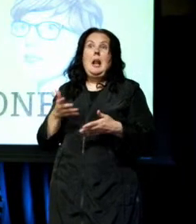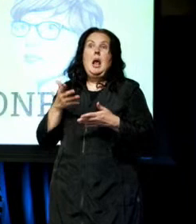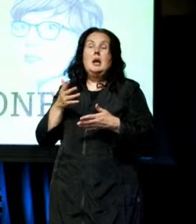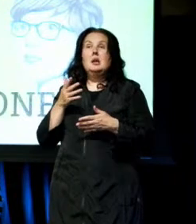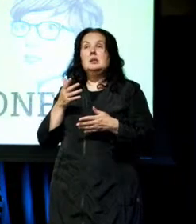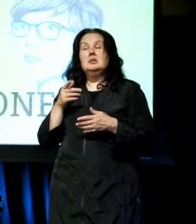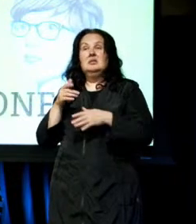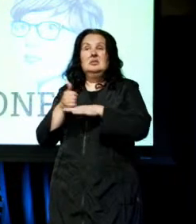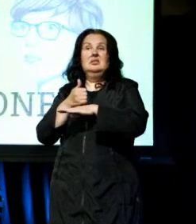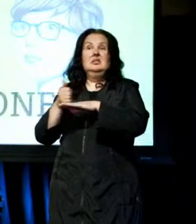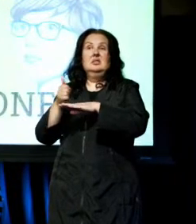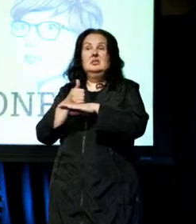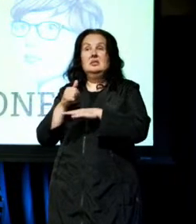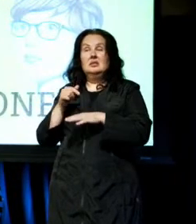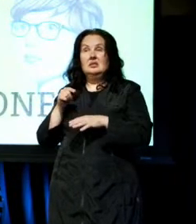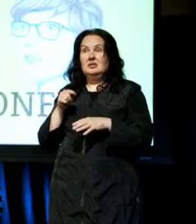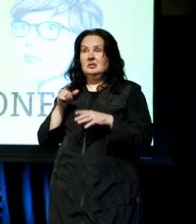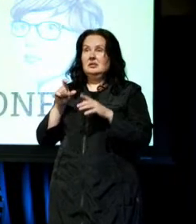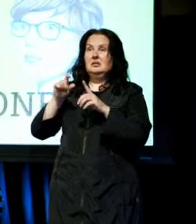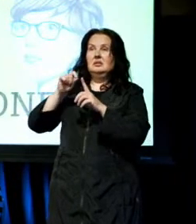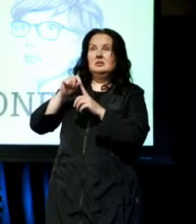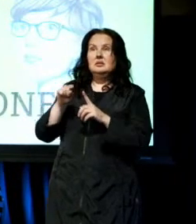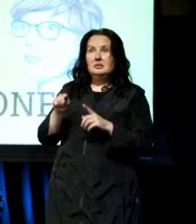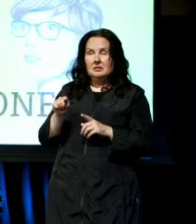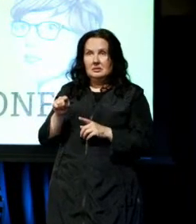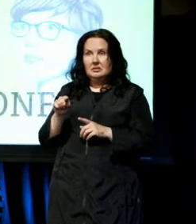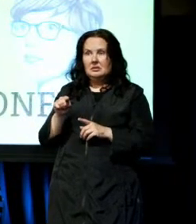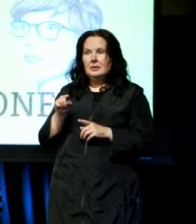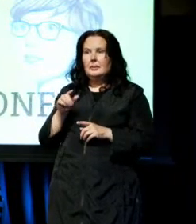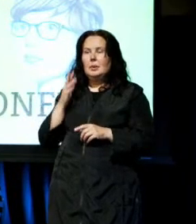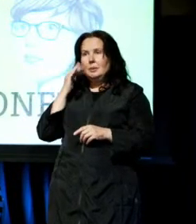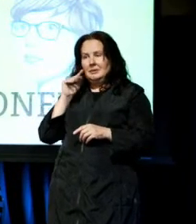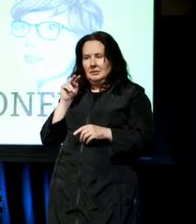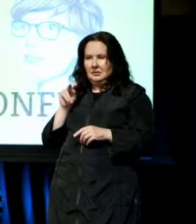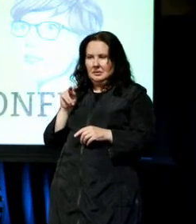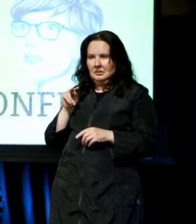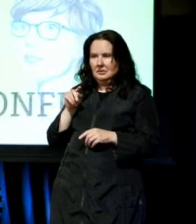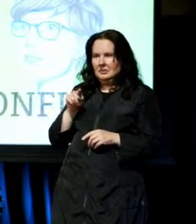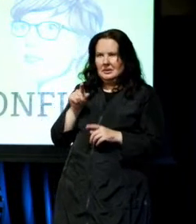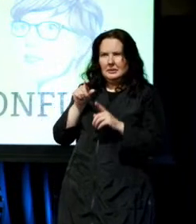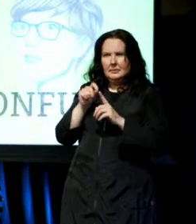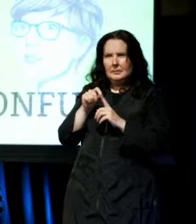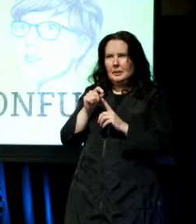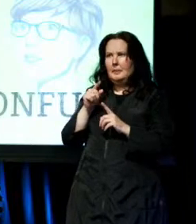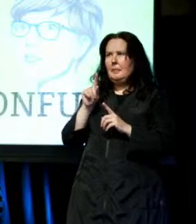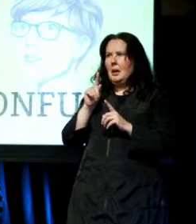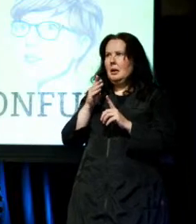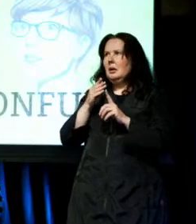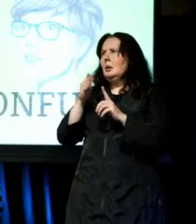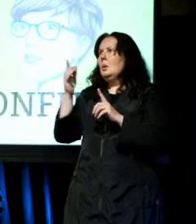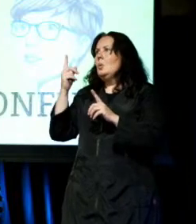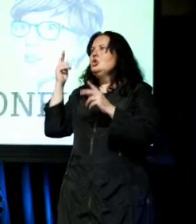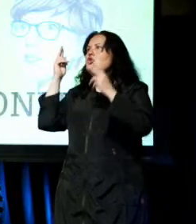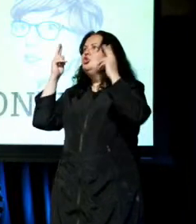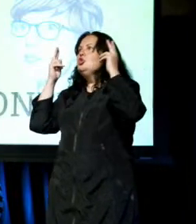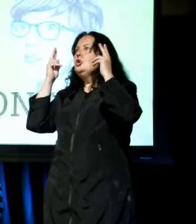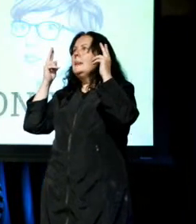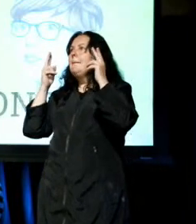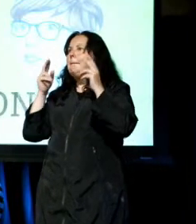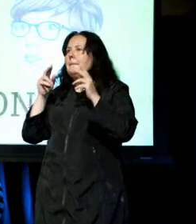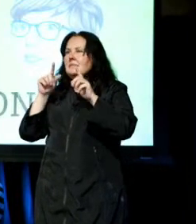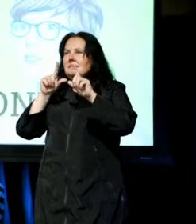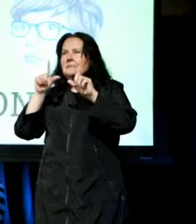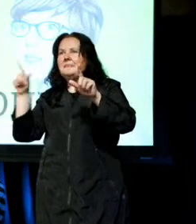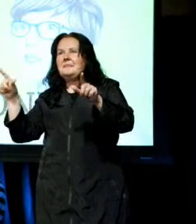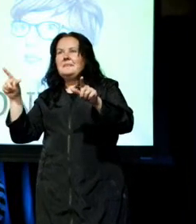character always has cerebral palsy when you see him, except for one dream sequence, obviously. No. Yeah,